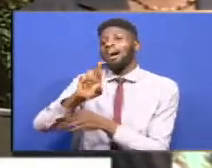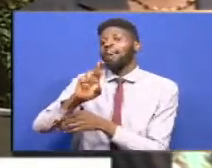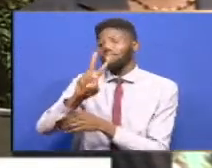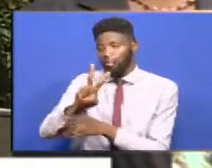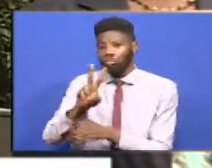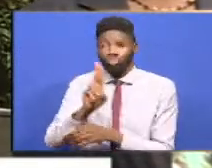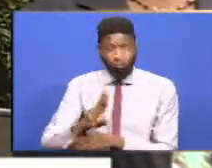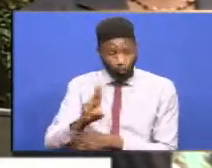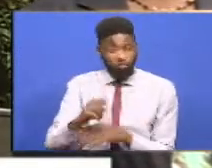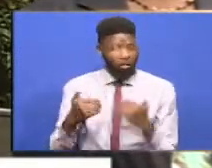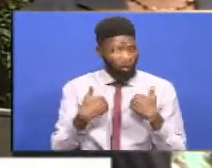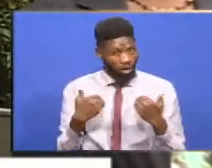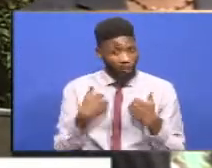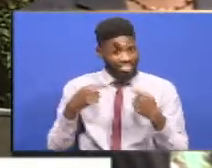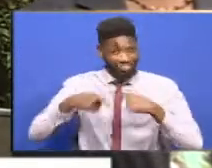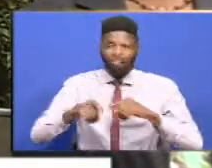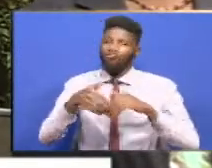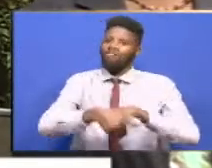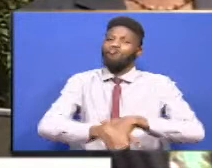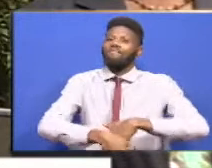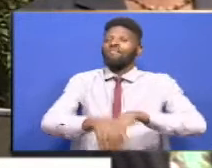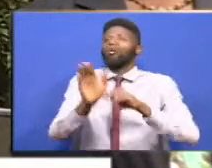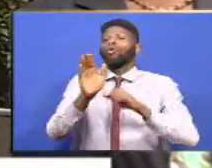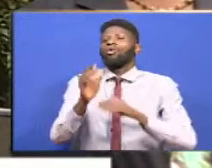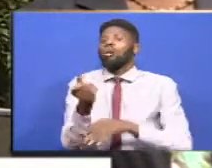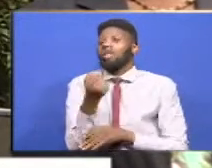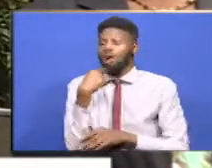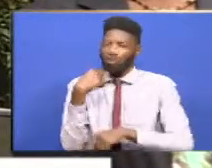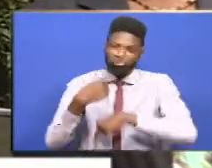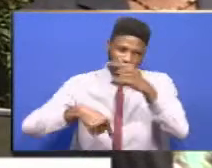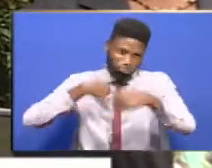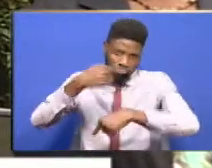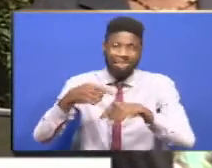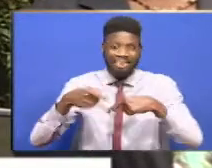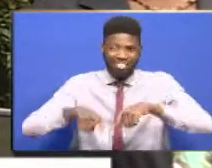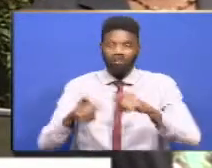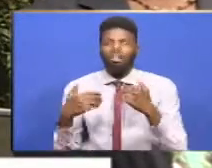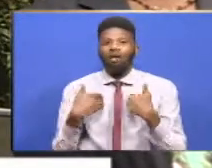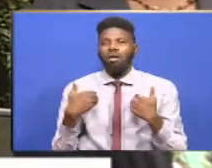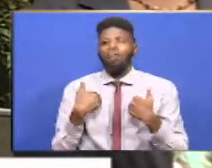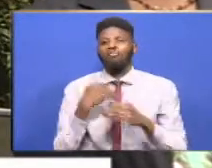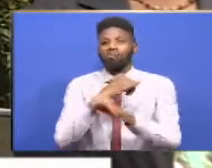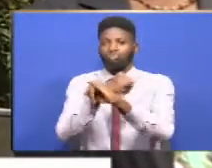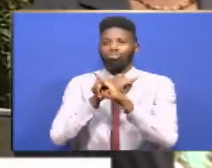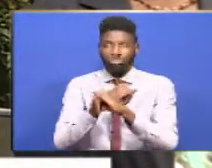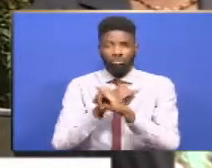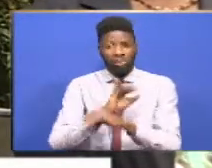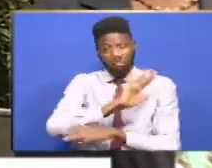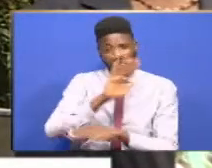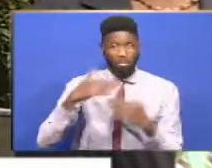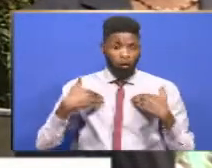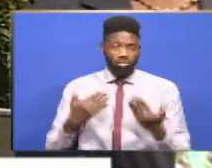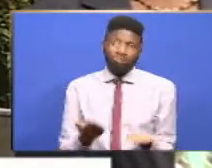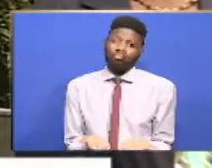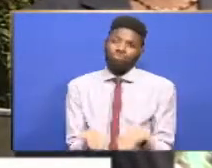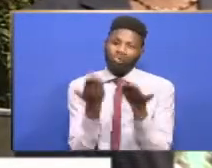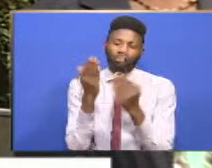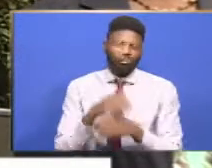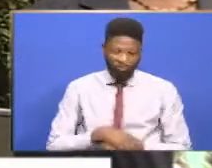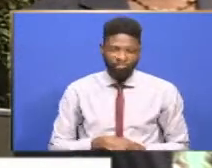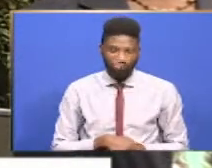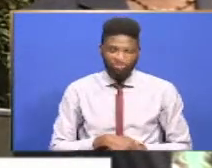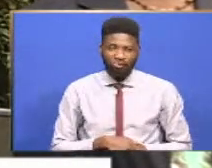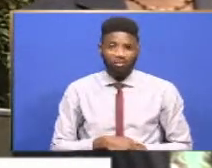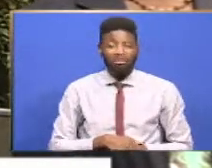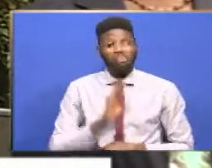therapy, are adhering to the treatment and therefore achieving viral suppression, and therefore their immune system is as good as those who are